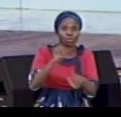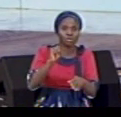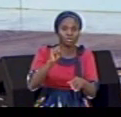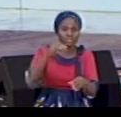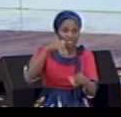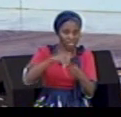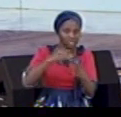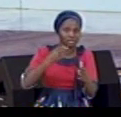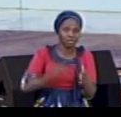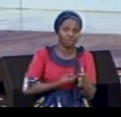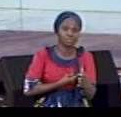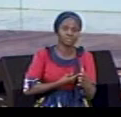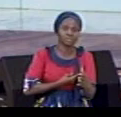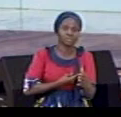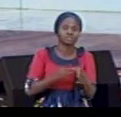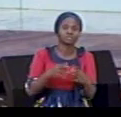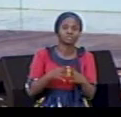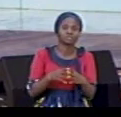in us.